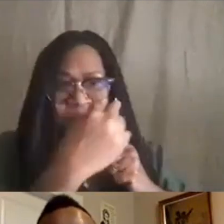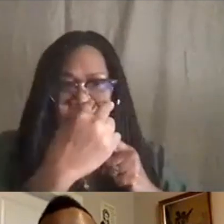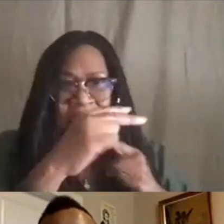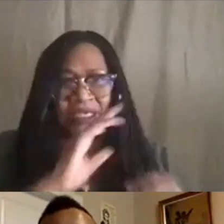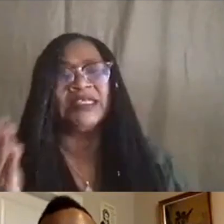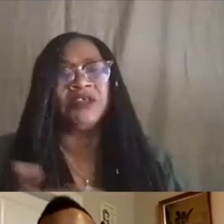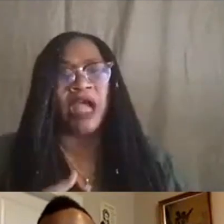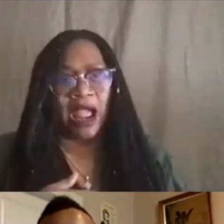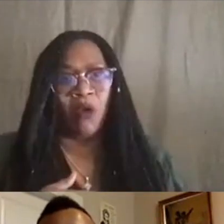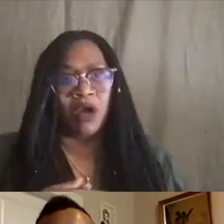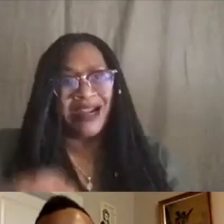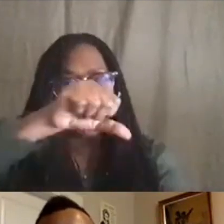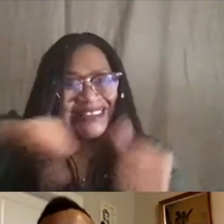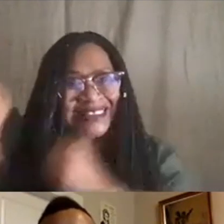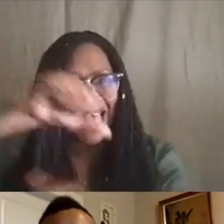white supremacist society.